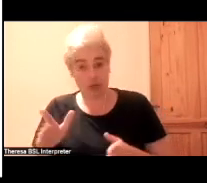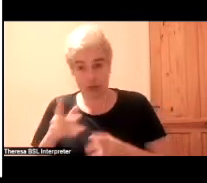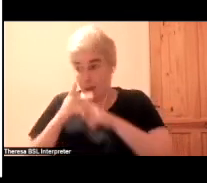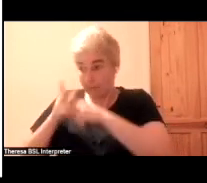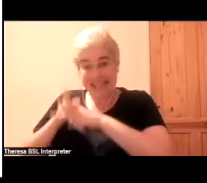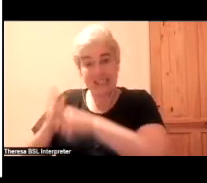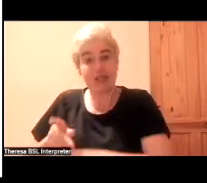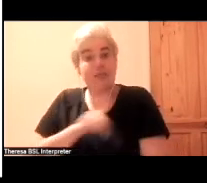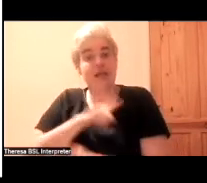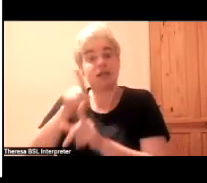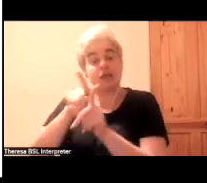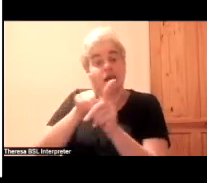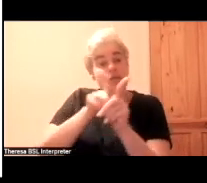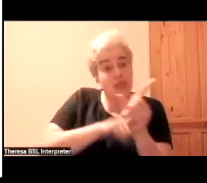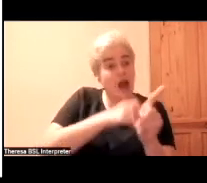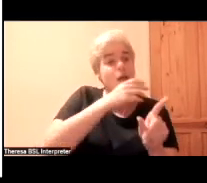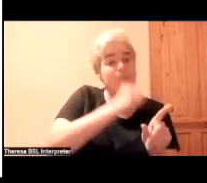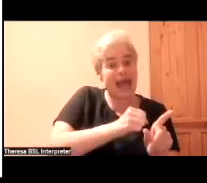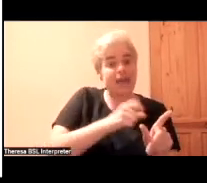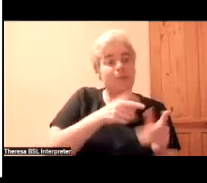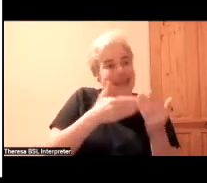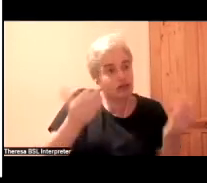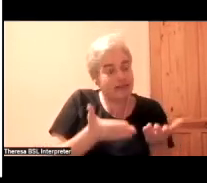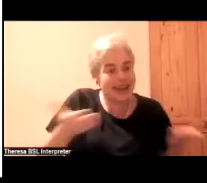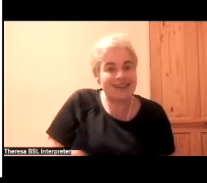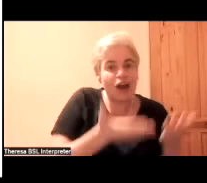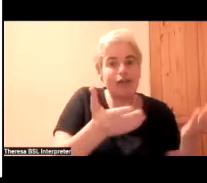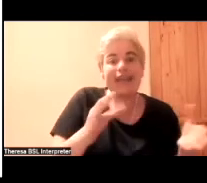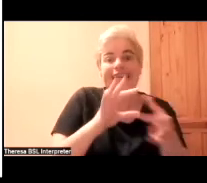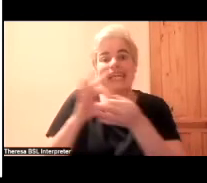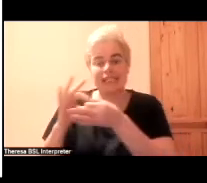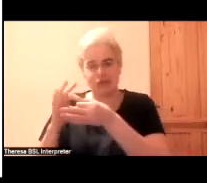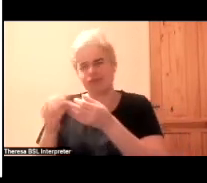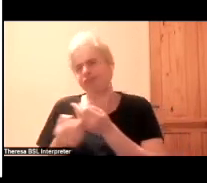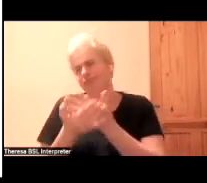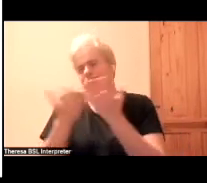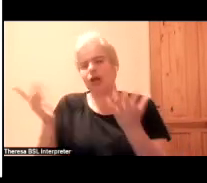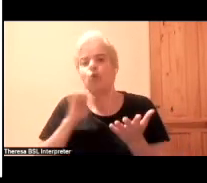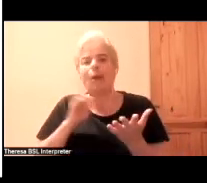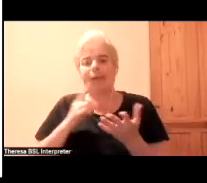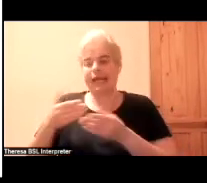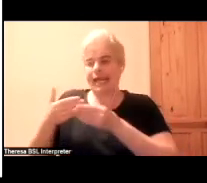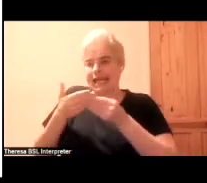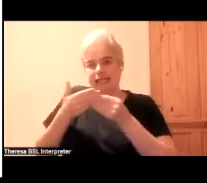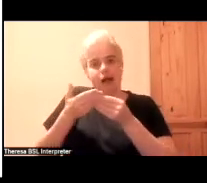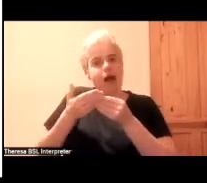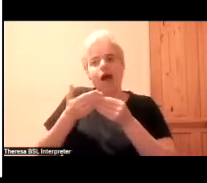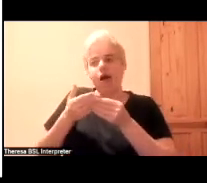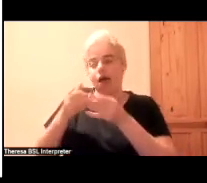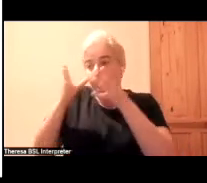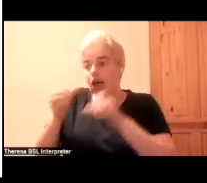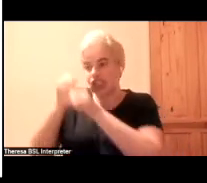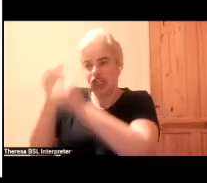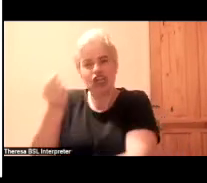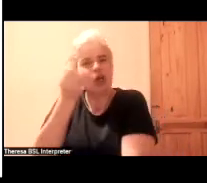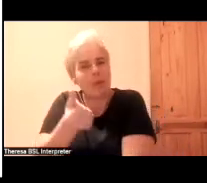young men are more naturally encouraged, which links with the dearth of women leading larger churches. But it can also be linked to the very